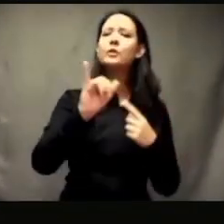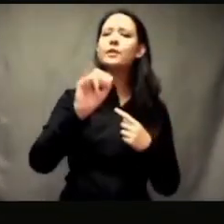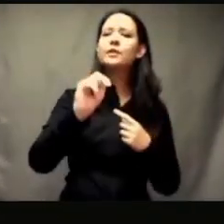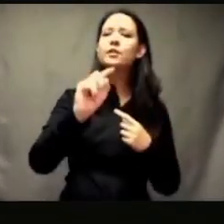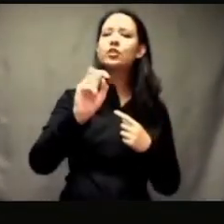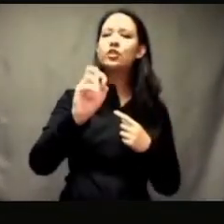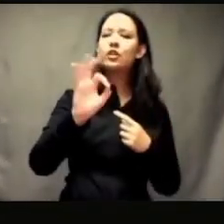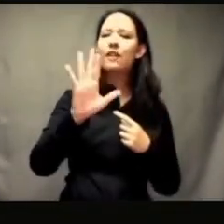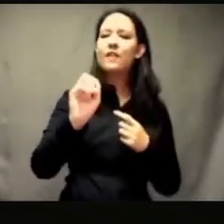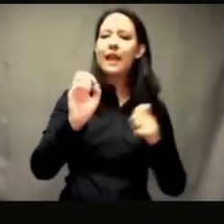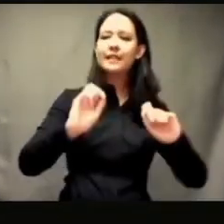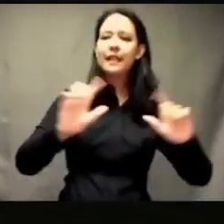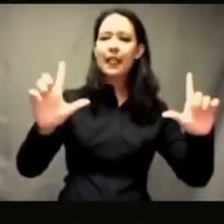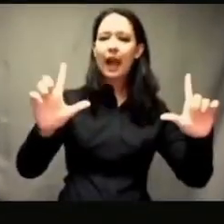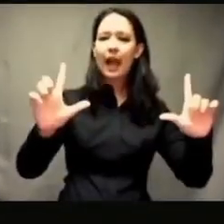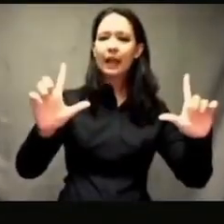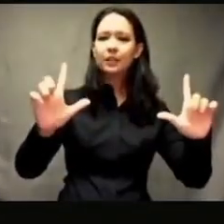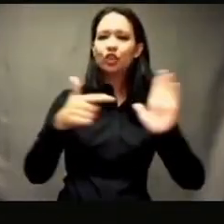me just